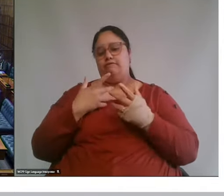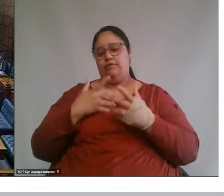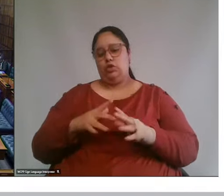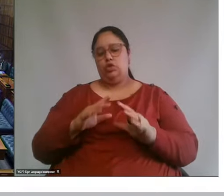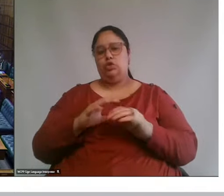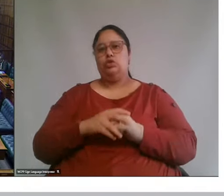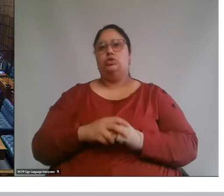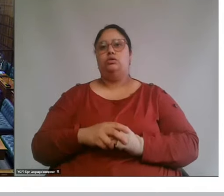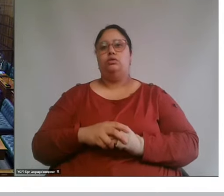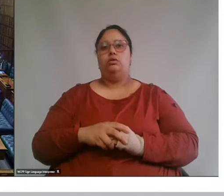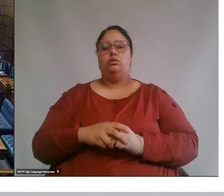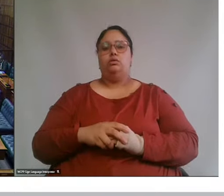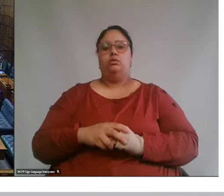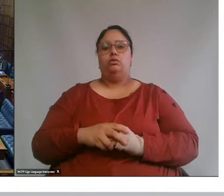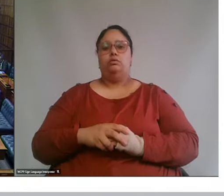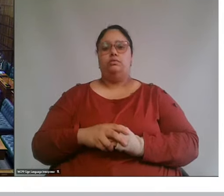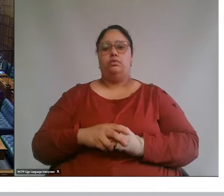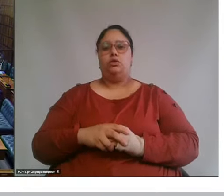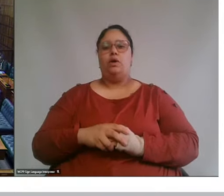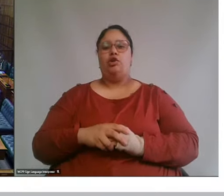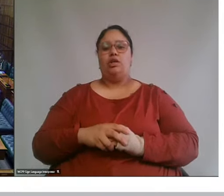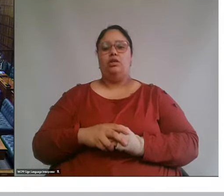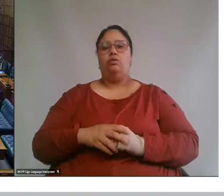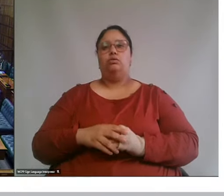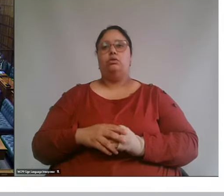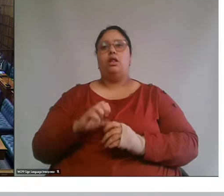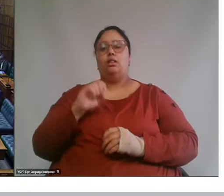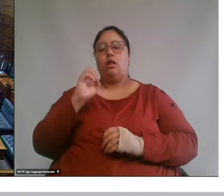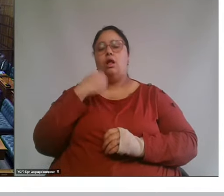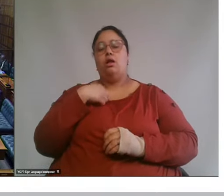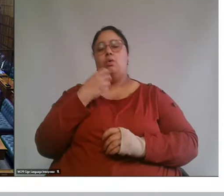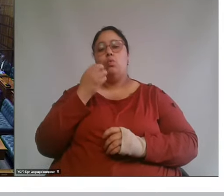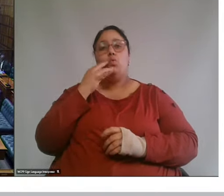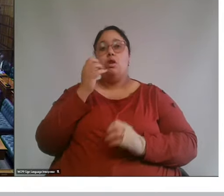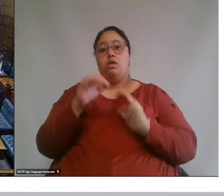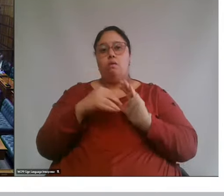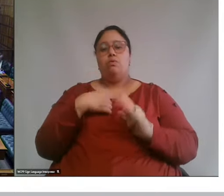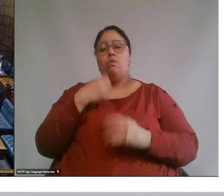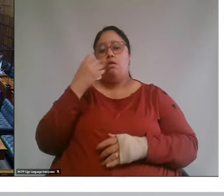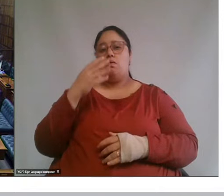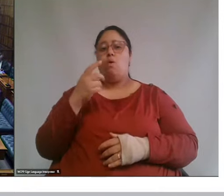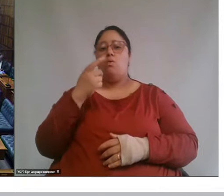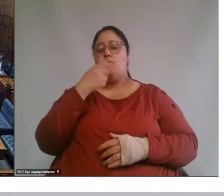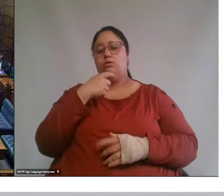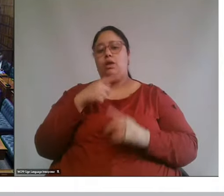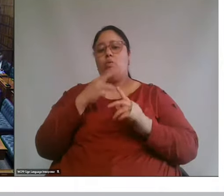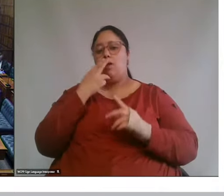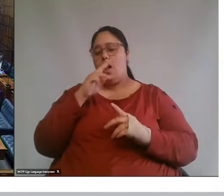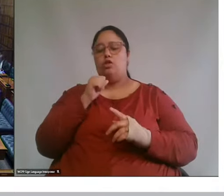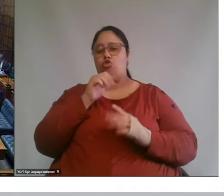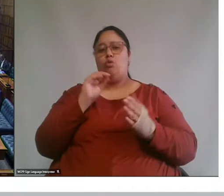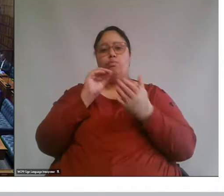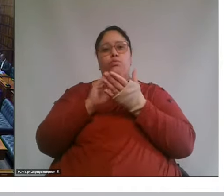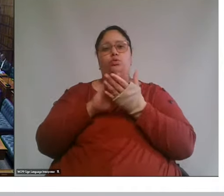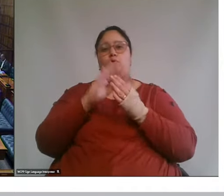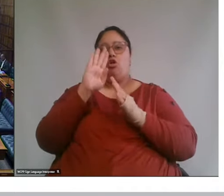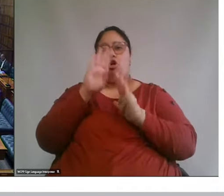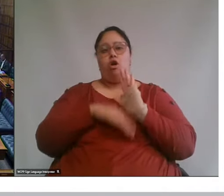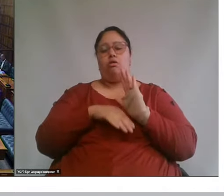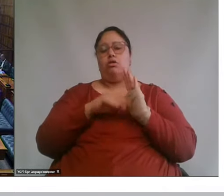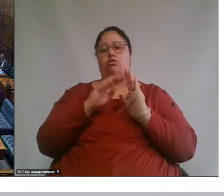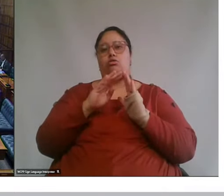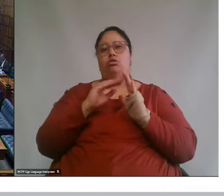there um the positive uh I think jobs and uh the kind of trade